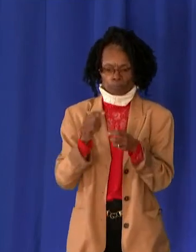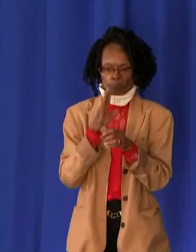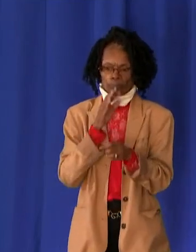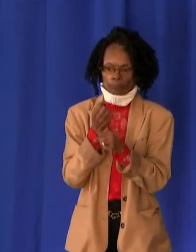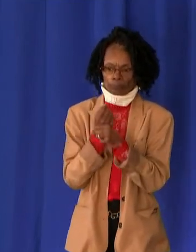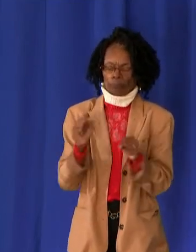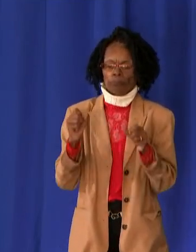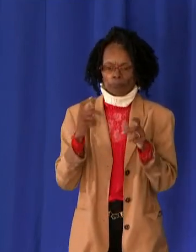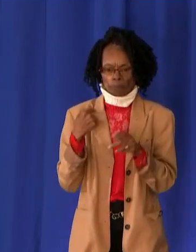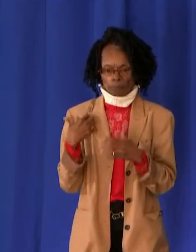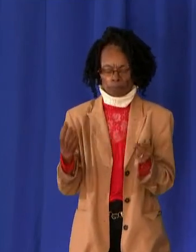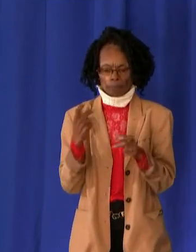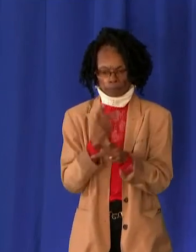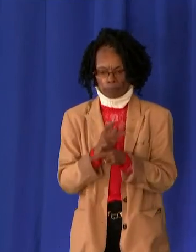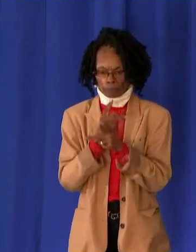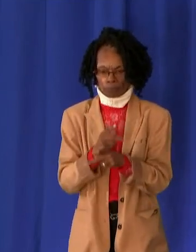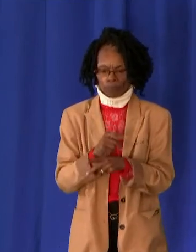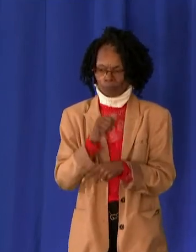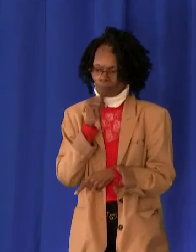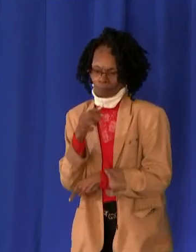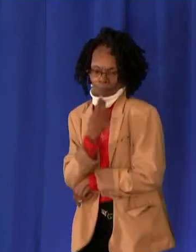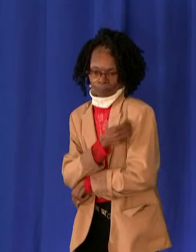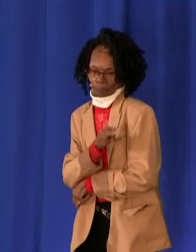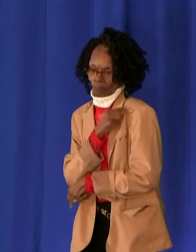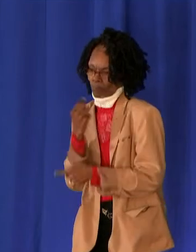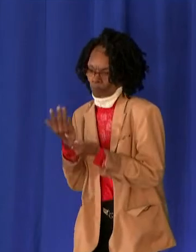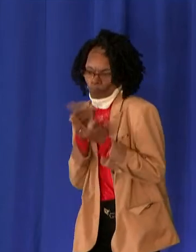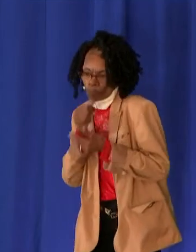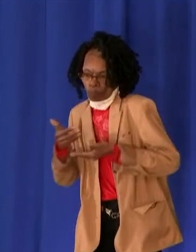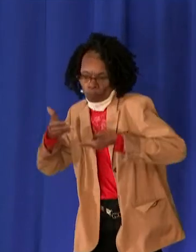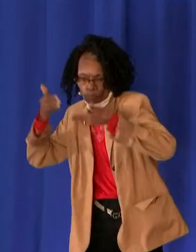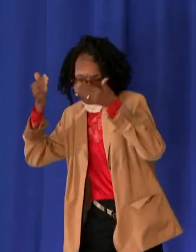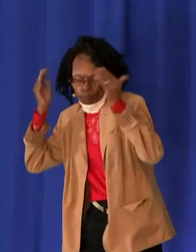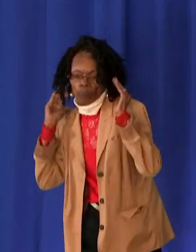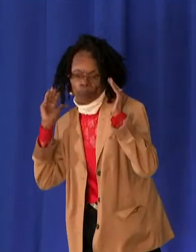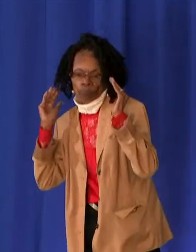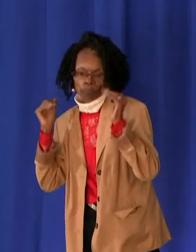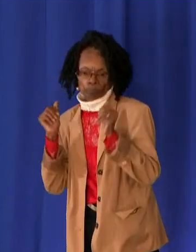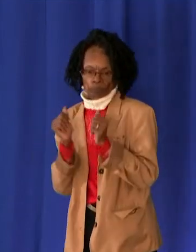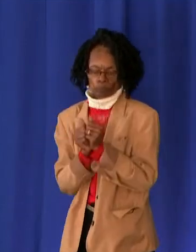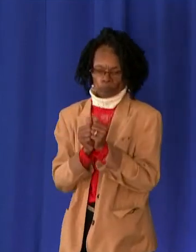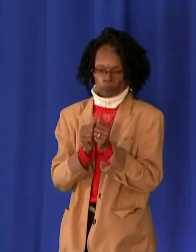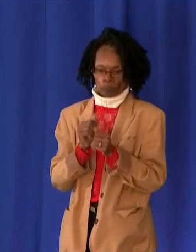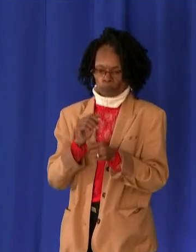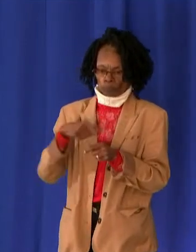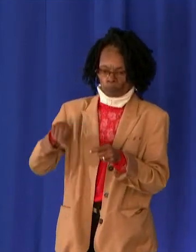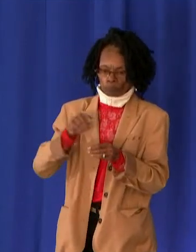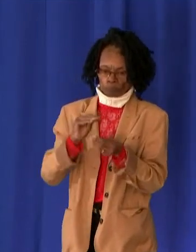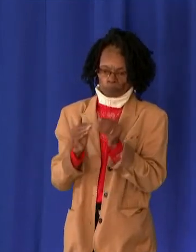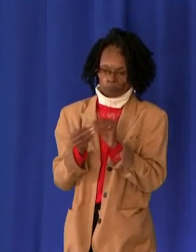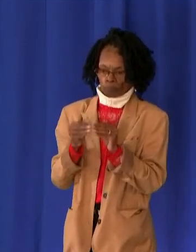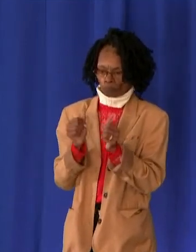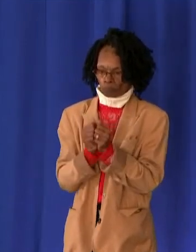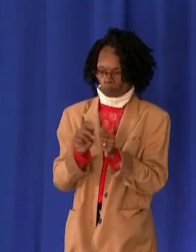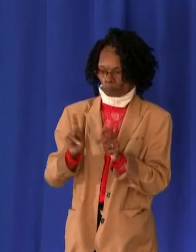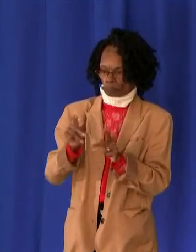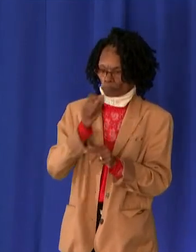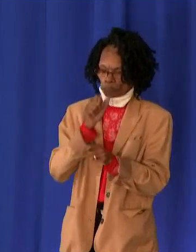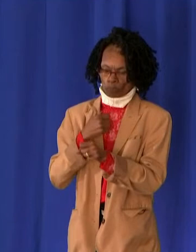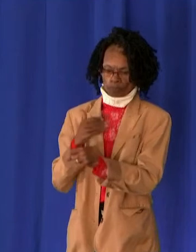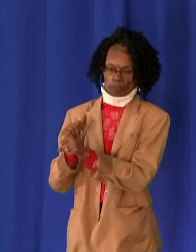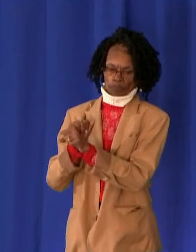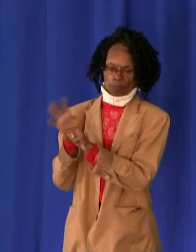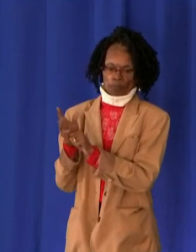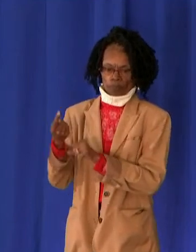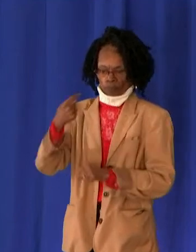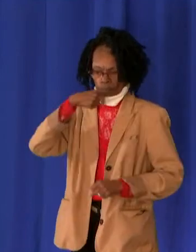healthcare resources so that we don't have our hospitals overwhelmed with people who have COVID and need to be on ventilators, so that in the